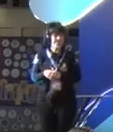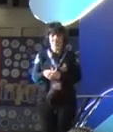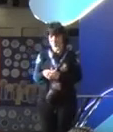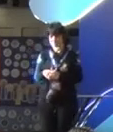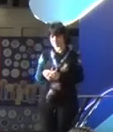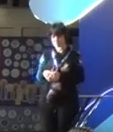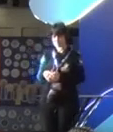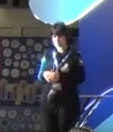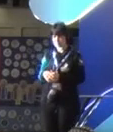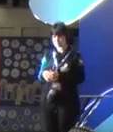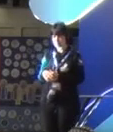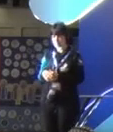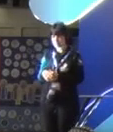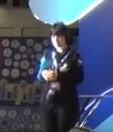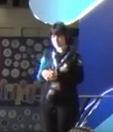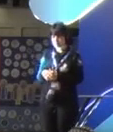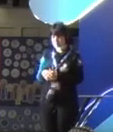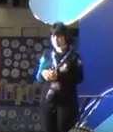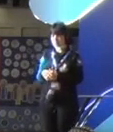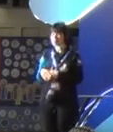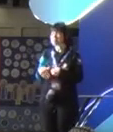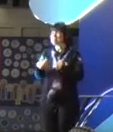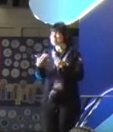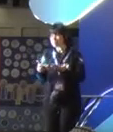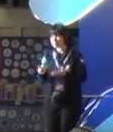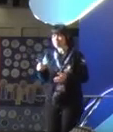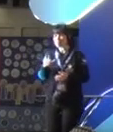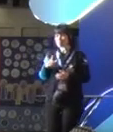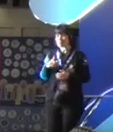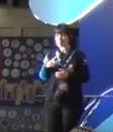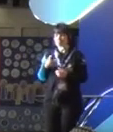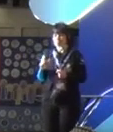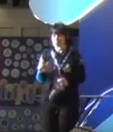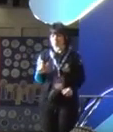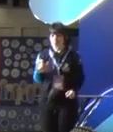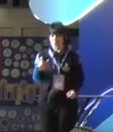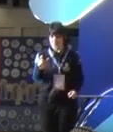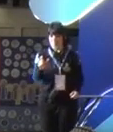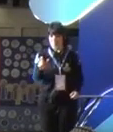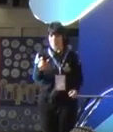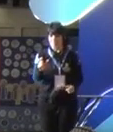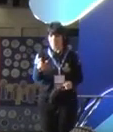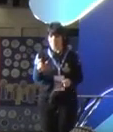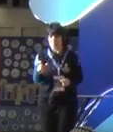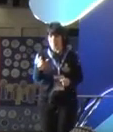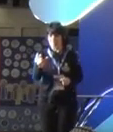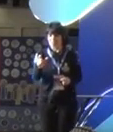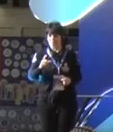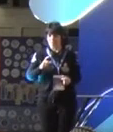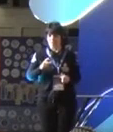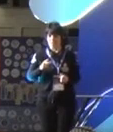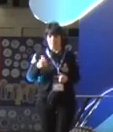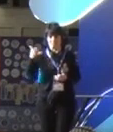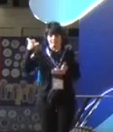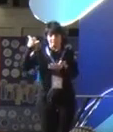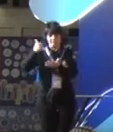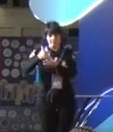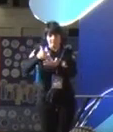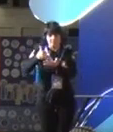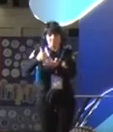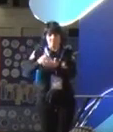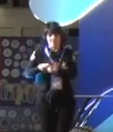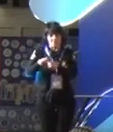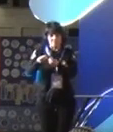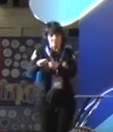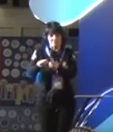you have a card, and I will write to you. And você tem cartão, número de telefone, ela. Ok. And we'll try and find some copies